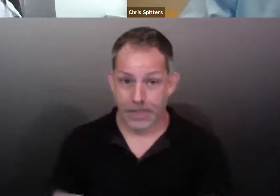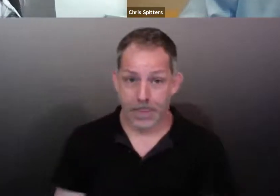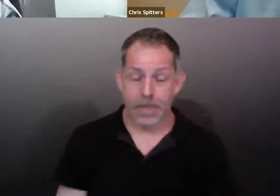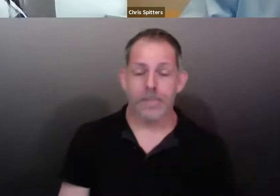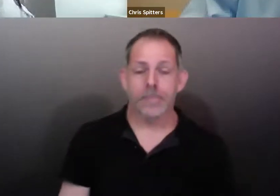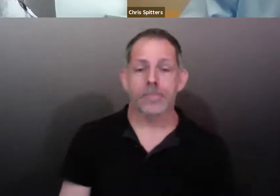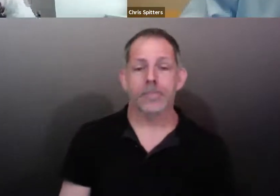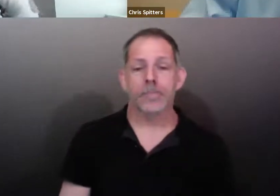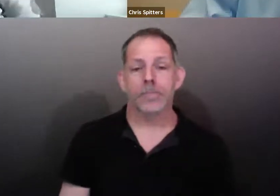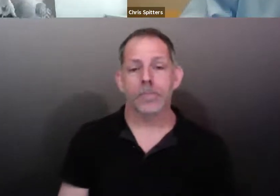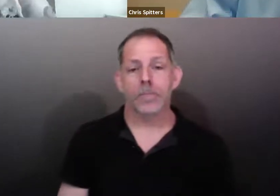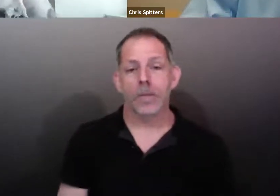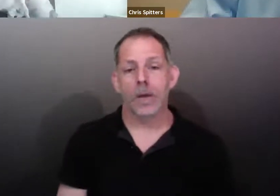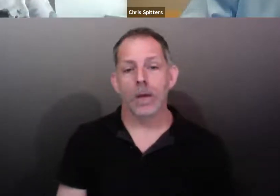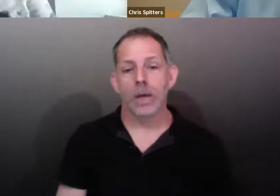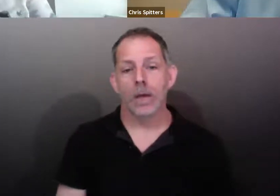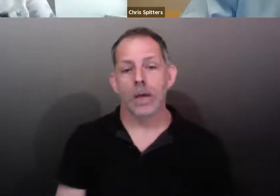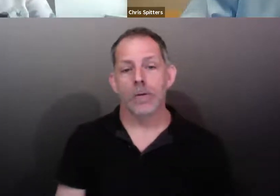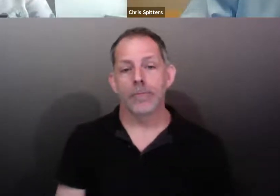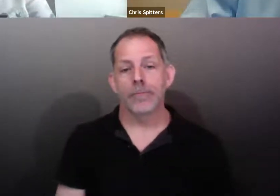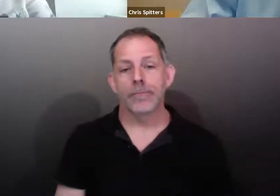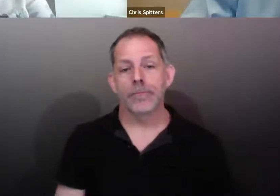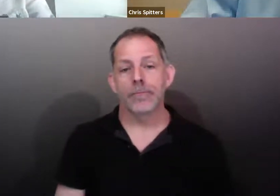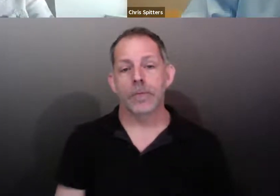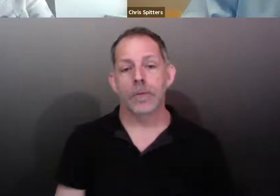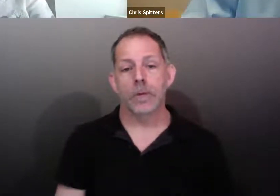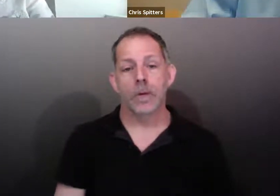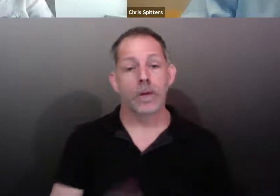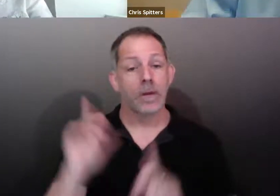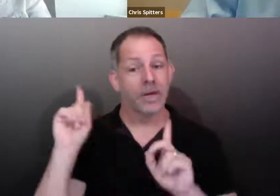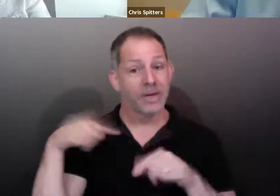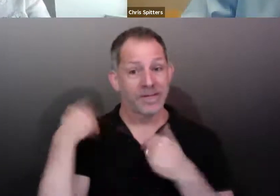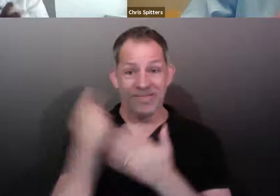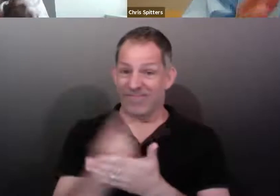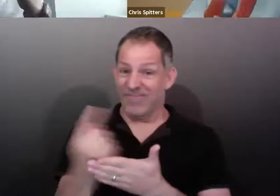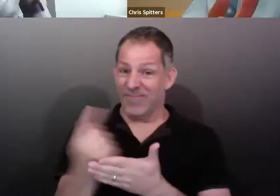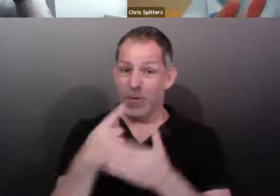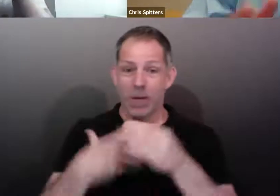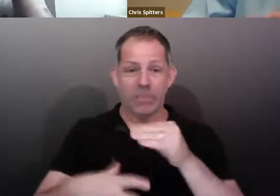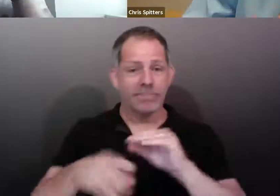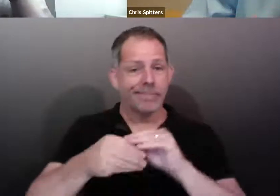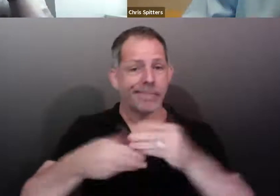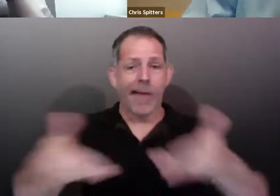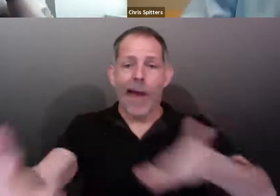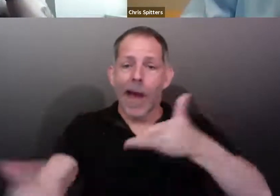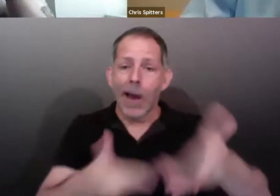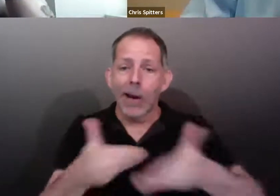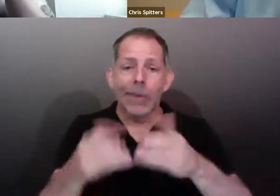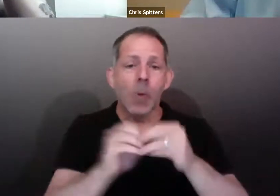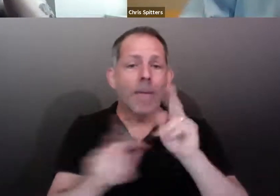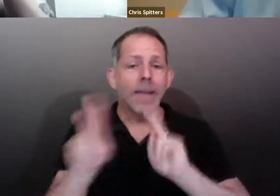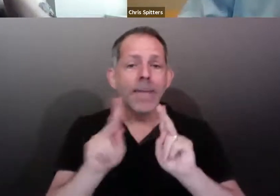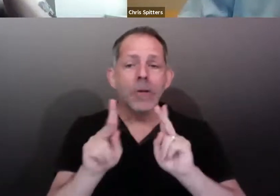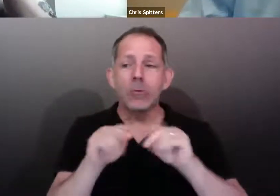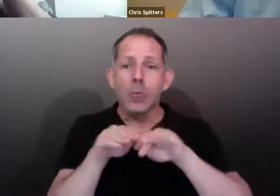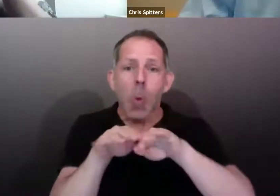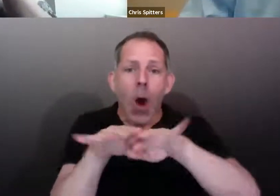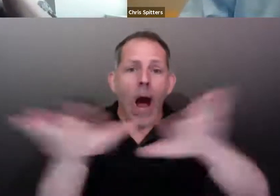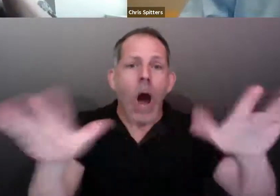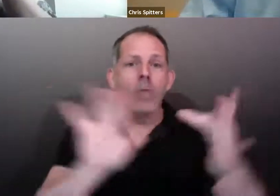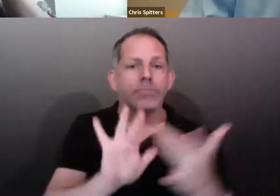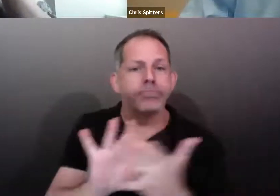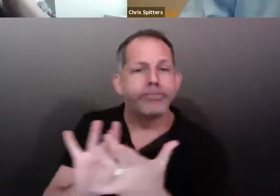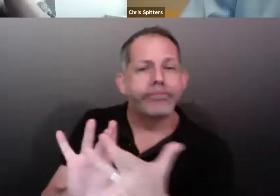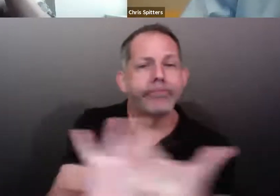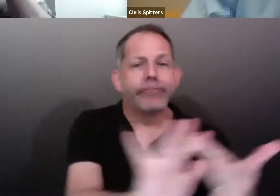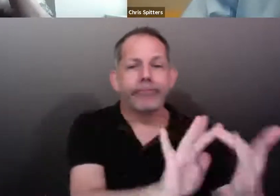expand capacity in Snohomish County, we're now able to broaden the eligibility criteria a bit again.